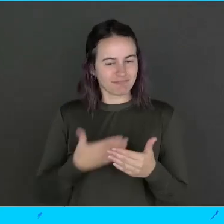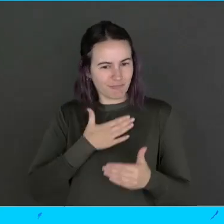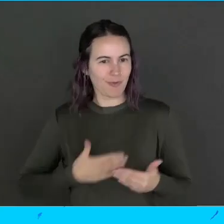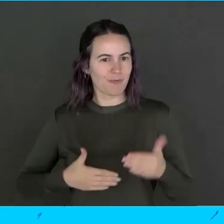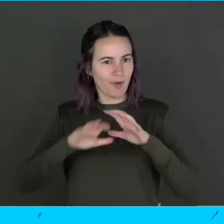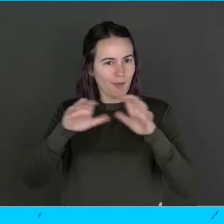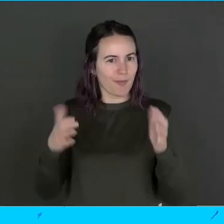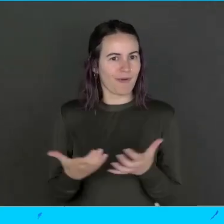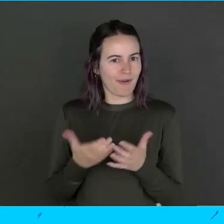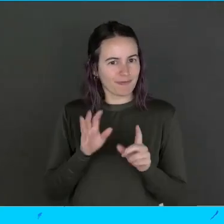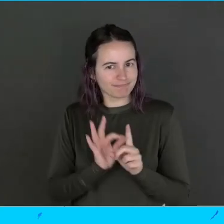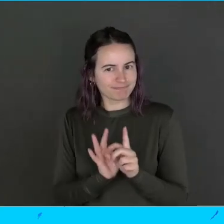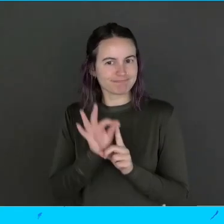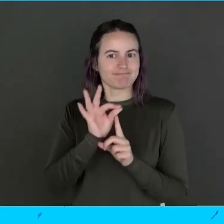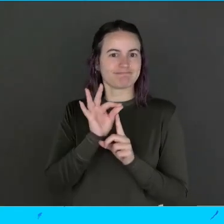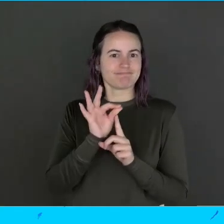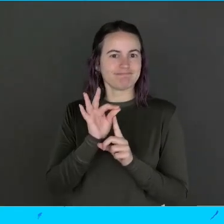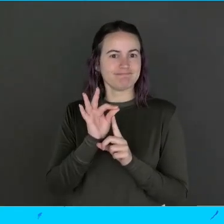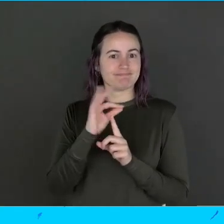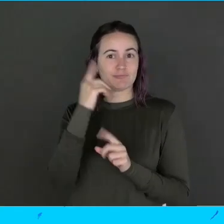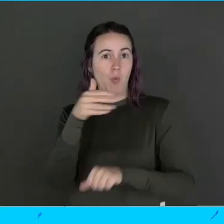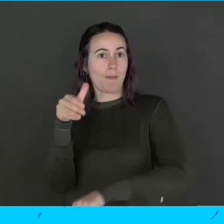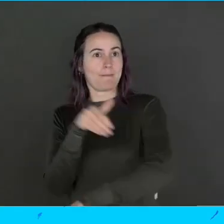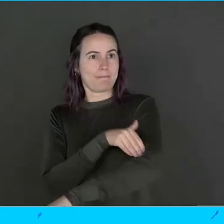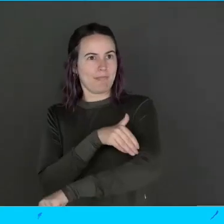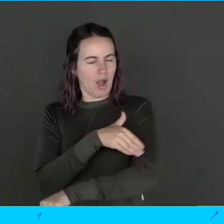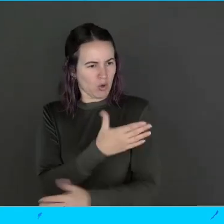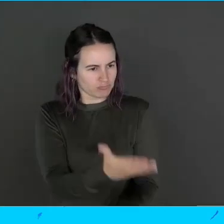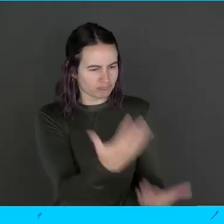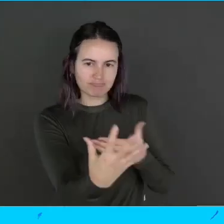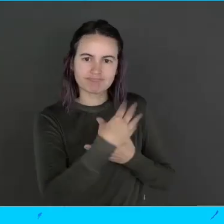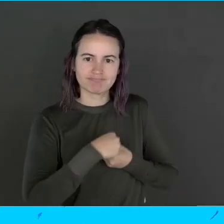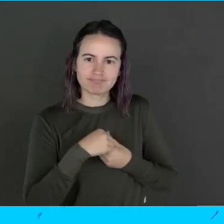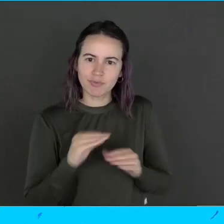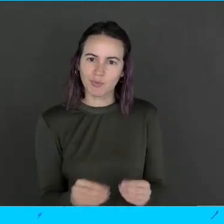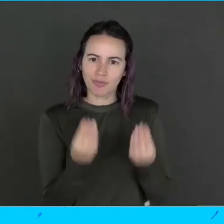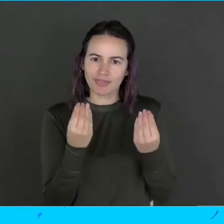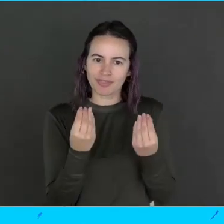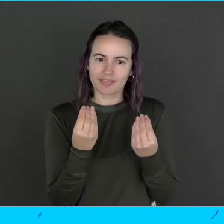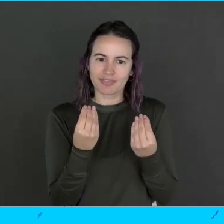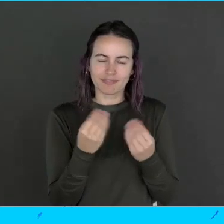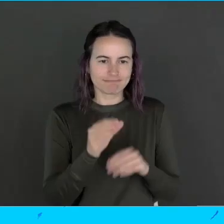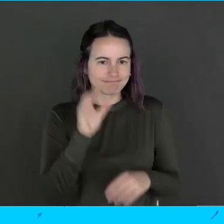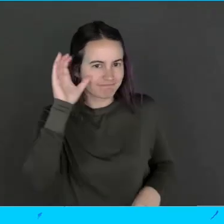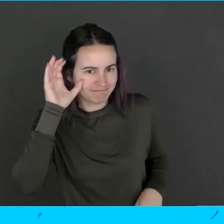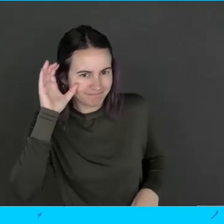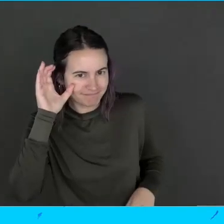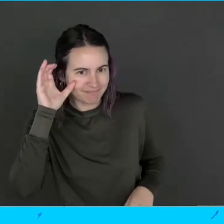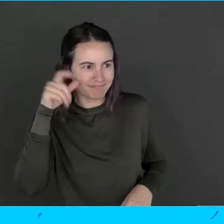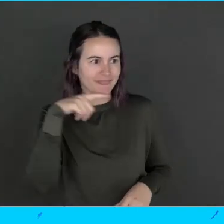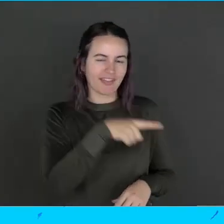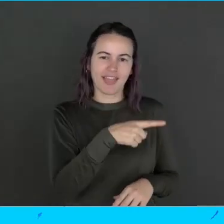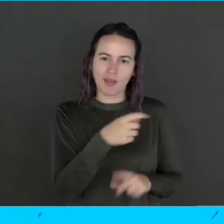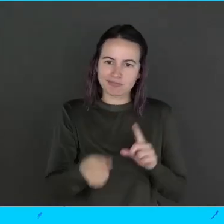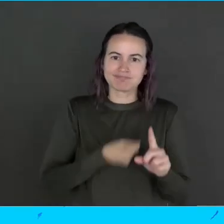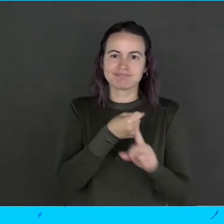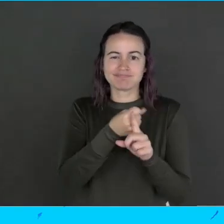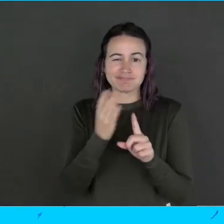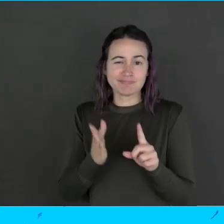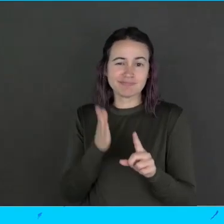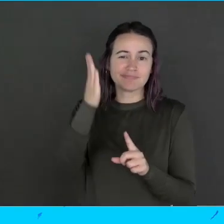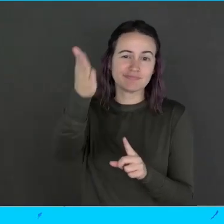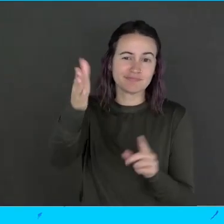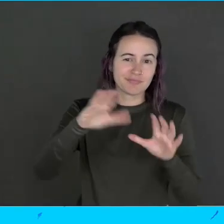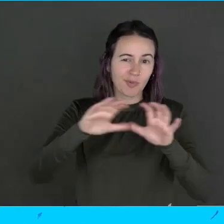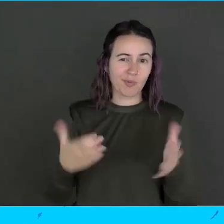in power should know better but to turn them away. Let them have their say, for they are the voice of tomorrow and the voice of today. 1.8